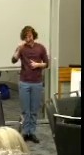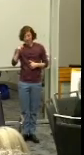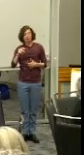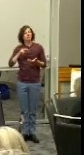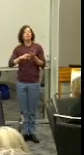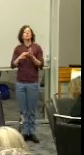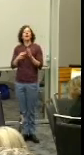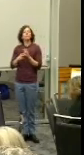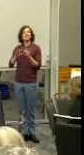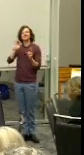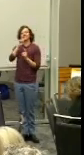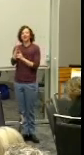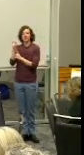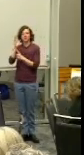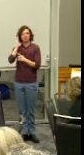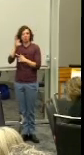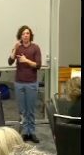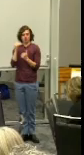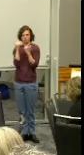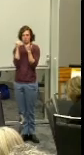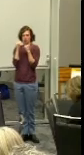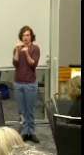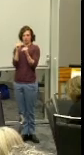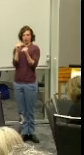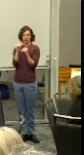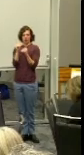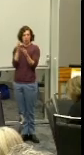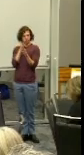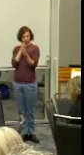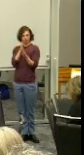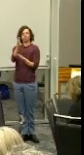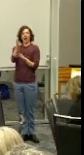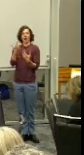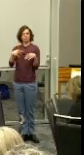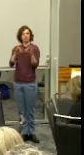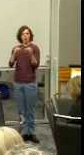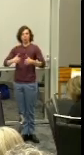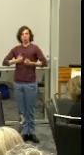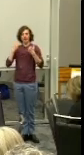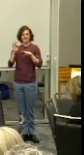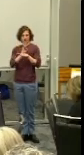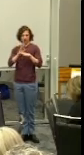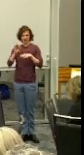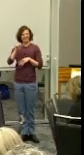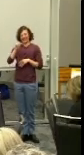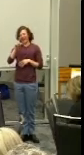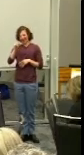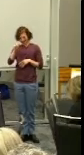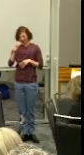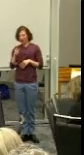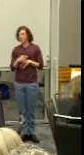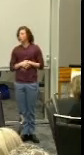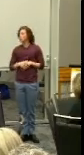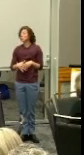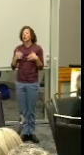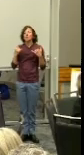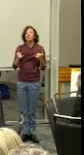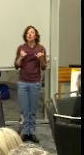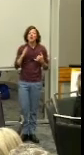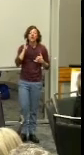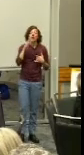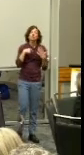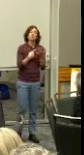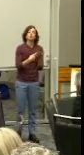limits major life functions. That's what the ADA says. And here today, we're going to be talking about a subset of the